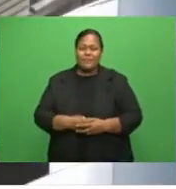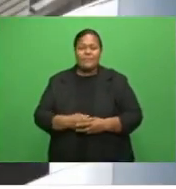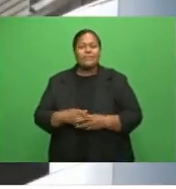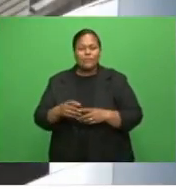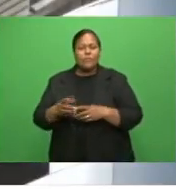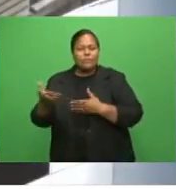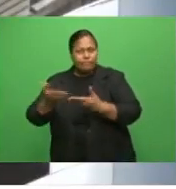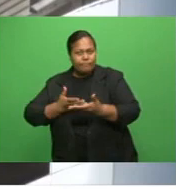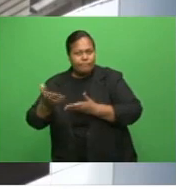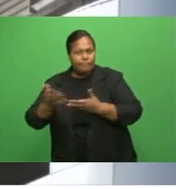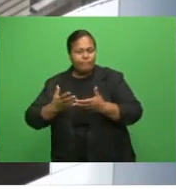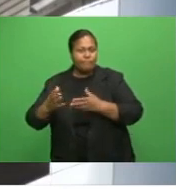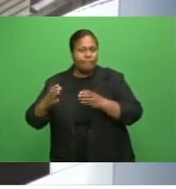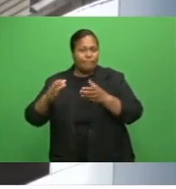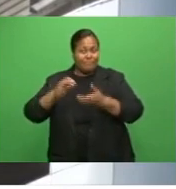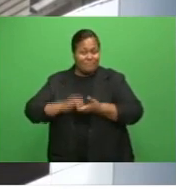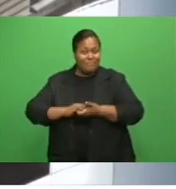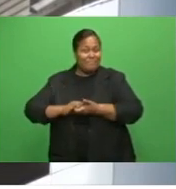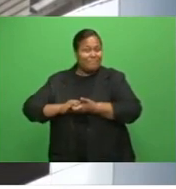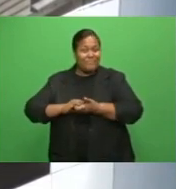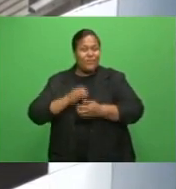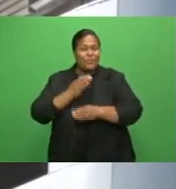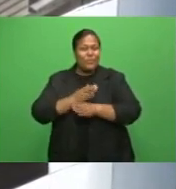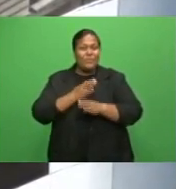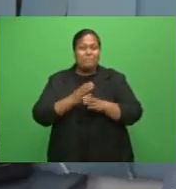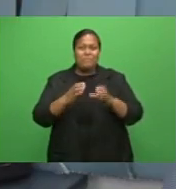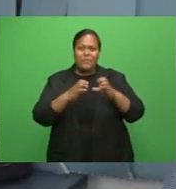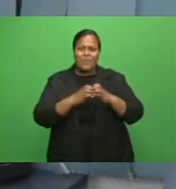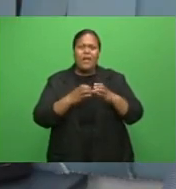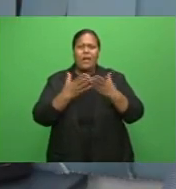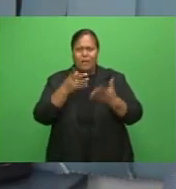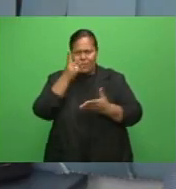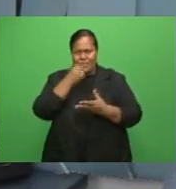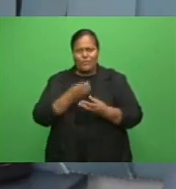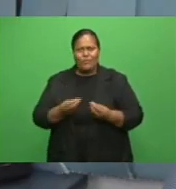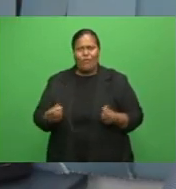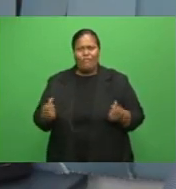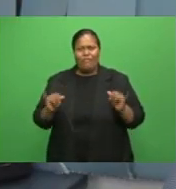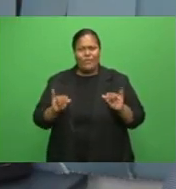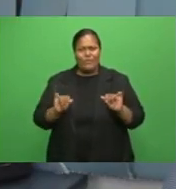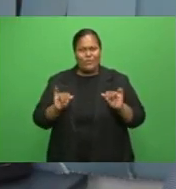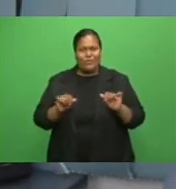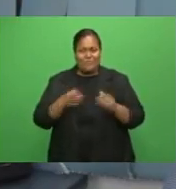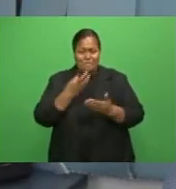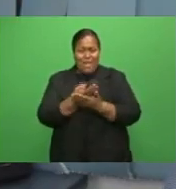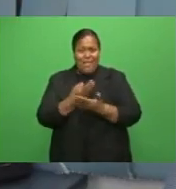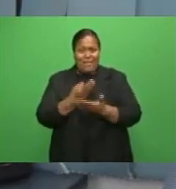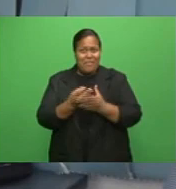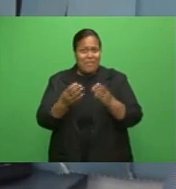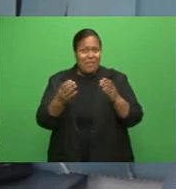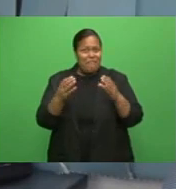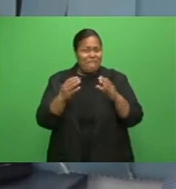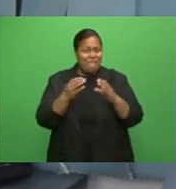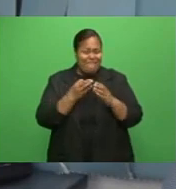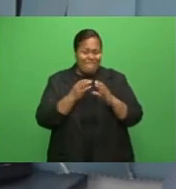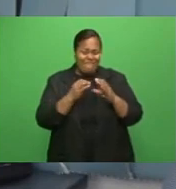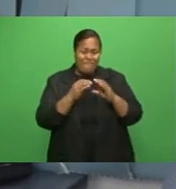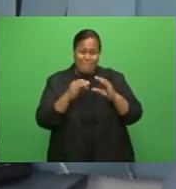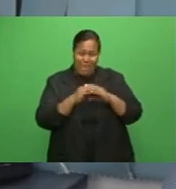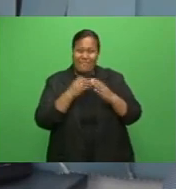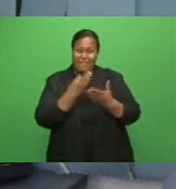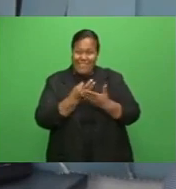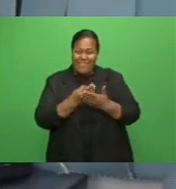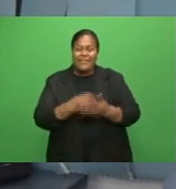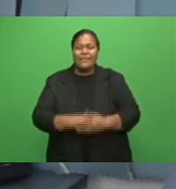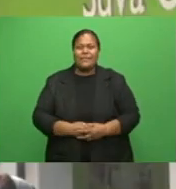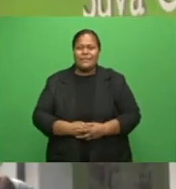with the BSP on how best they can deal with the issue. Identifying, centers within the community and